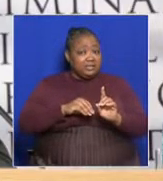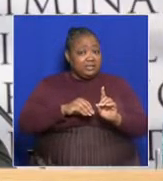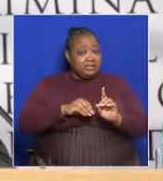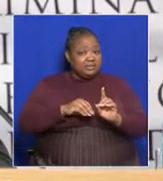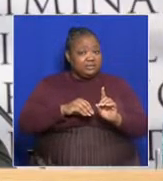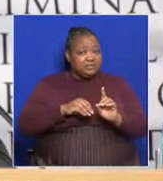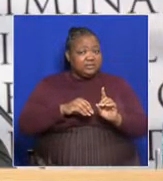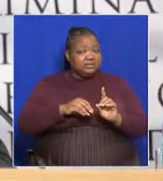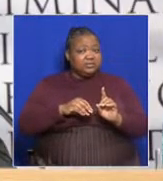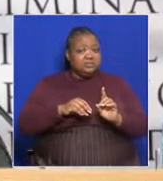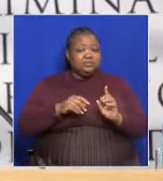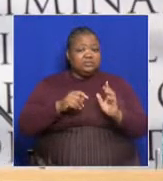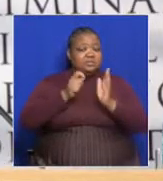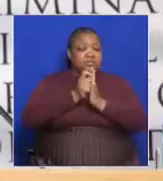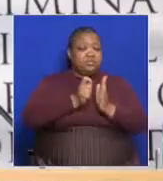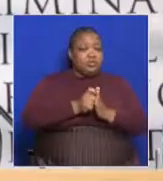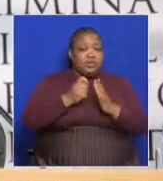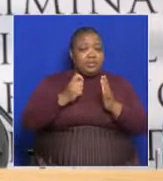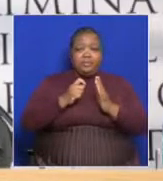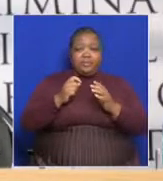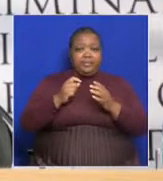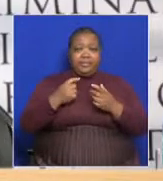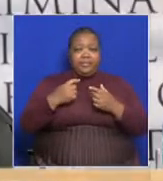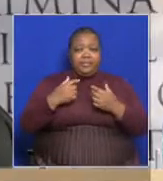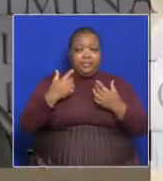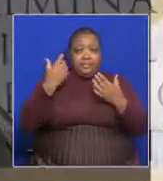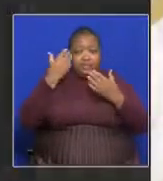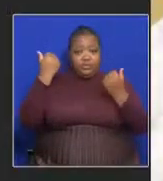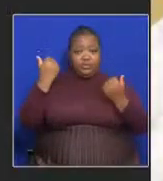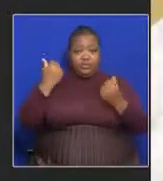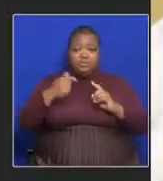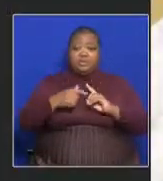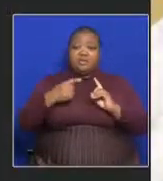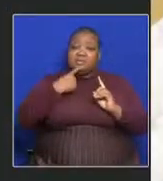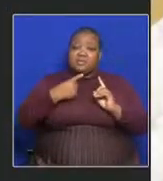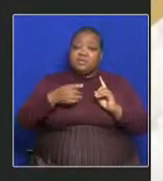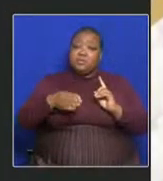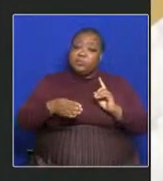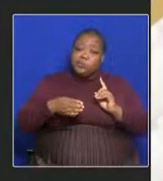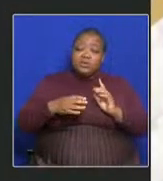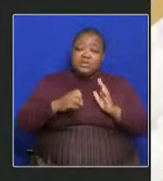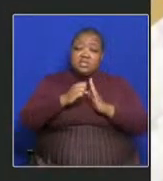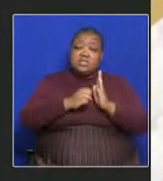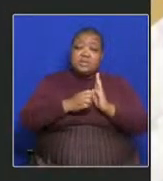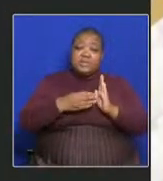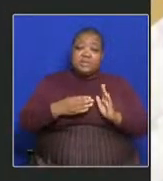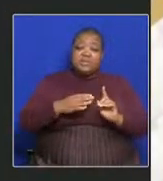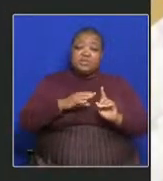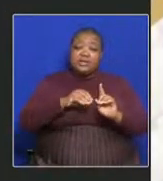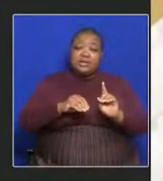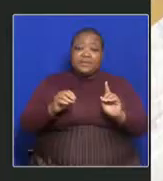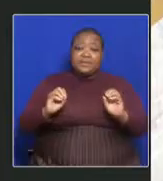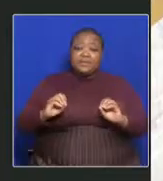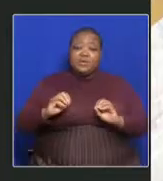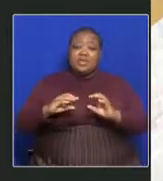statement. Then I can't answer. I'm saying he was there. The statement doesn't. But you talk never to asked him because he's not in your docket. He's No, not in your I didn't need a inquiry. statement from him. No, I